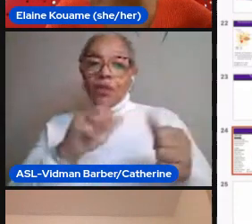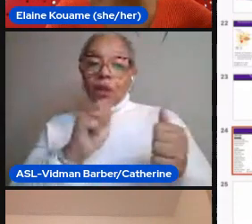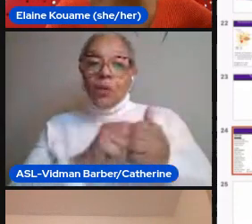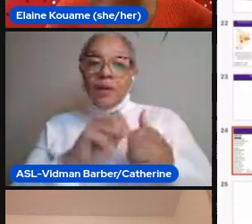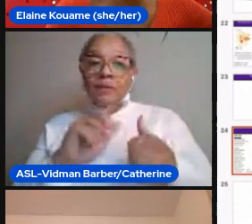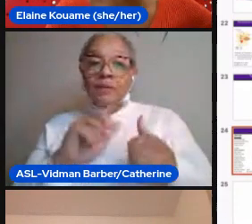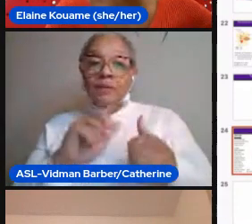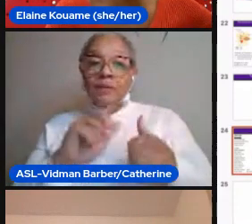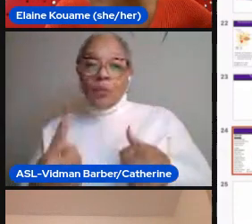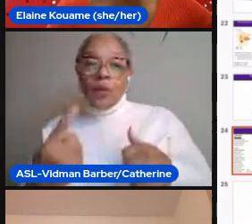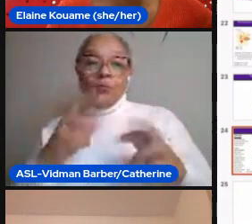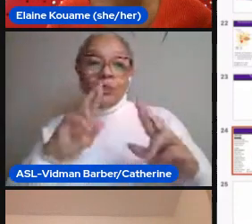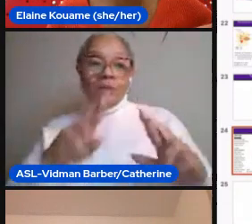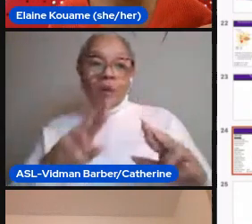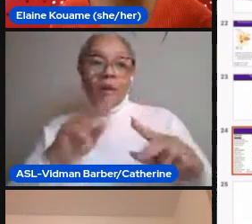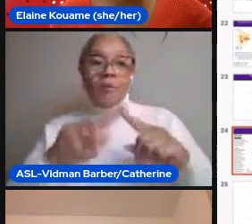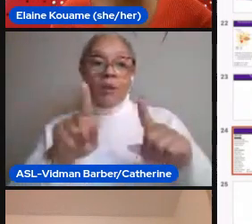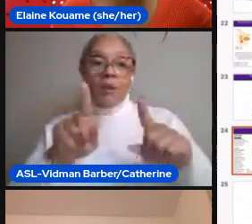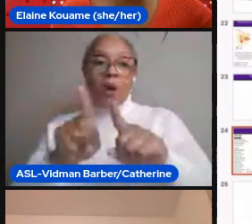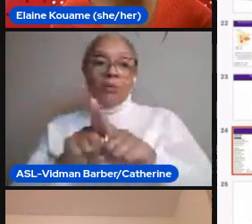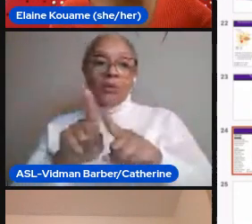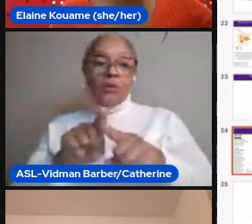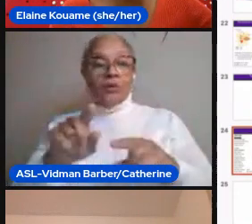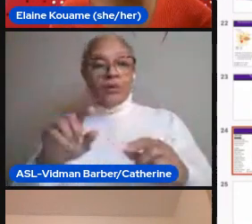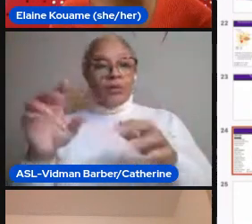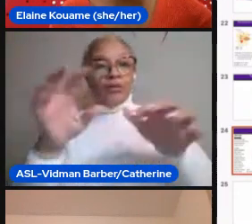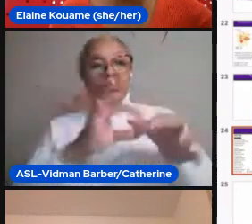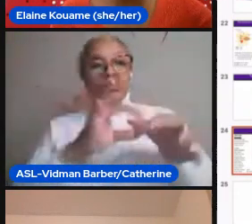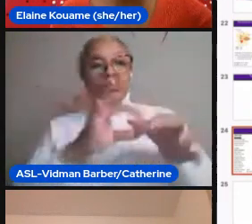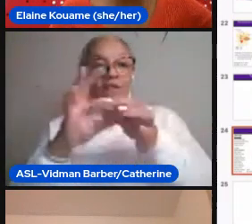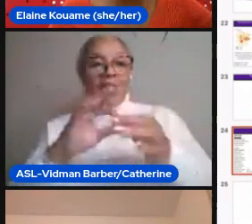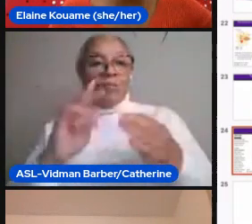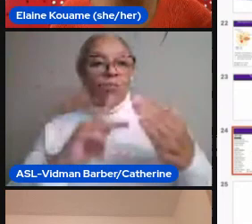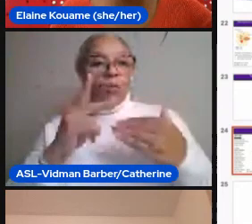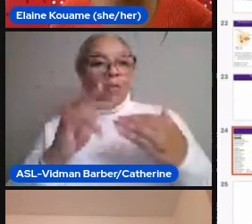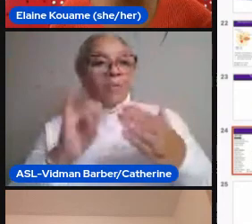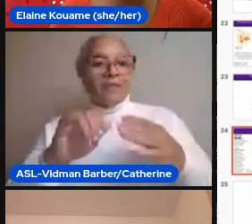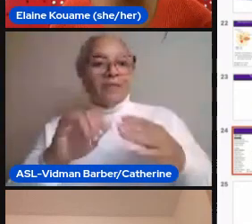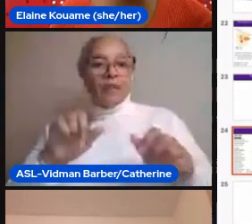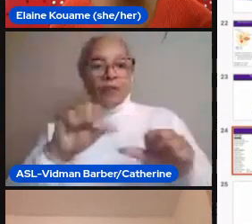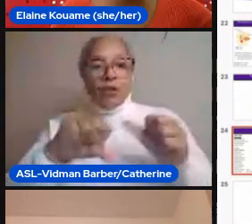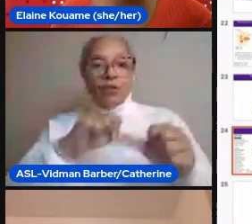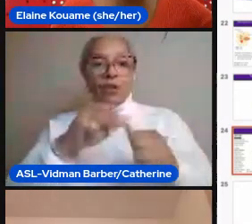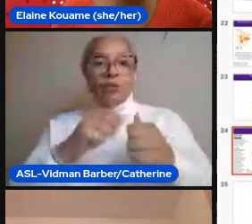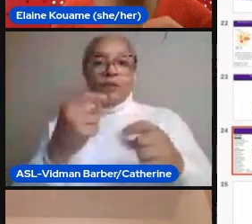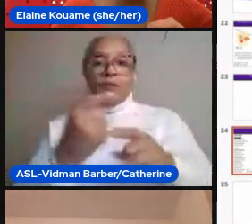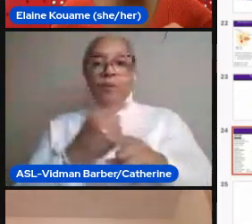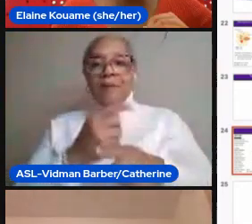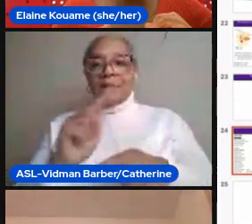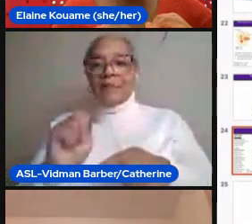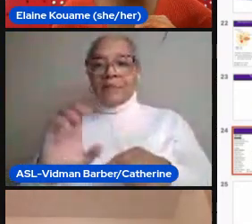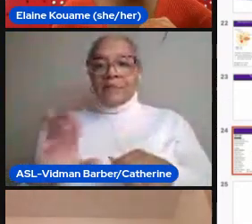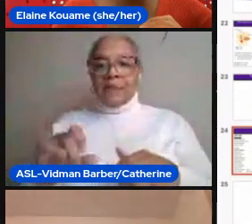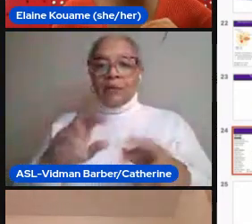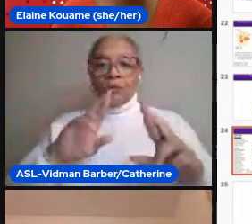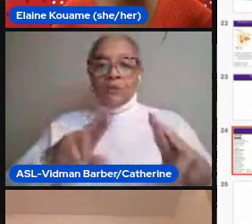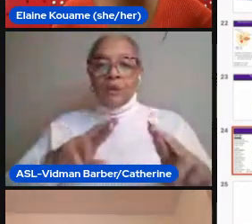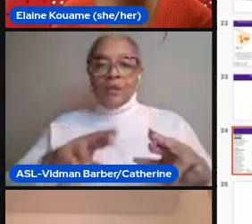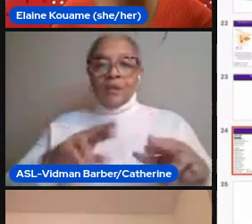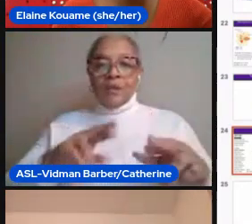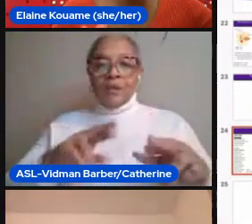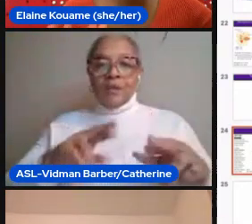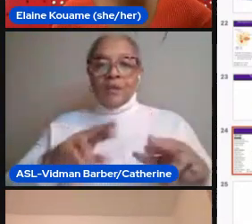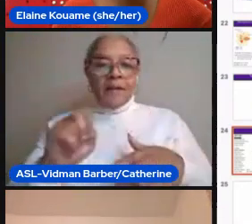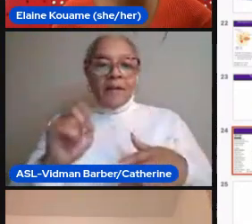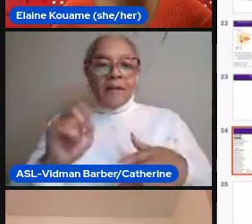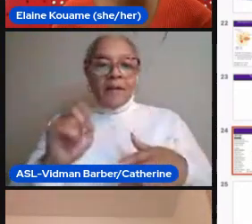but also we can find a unifying program that is associated with the regulatory T cell response. So we try to, at the transcriptional level, to